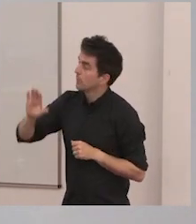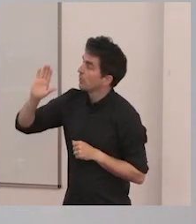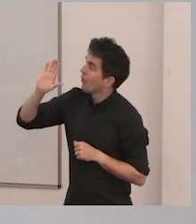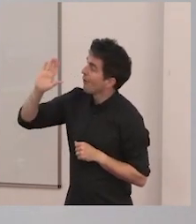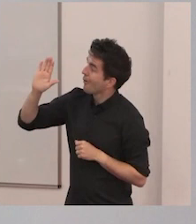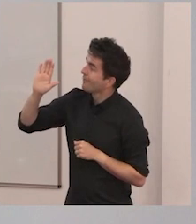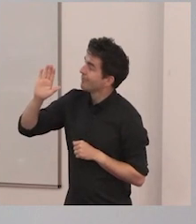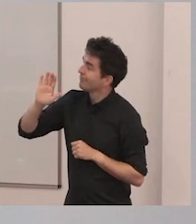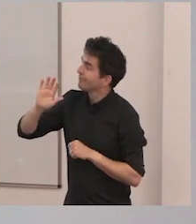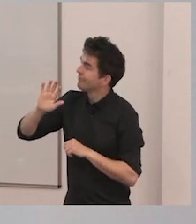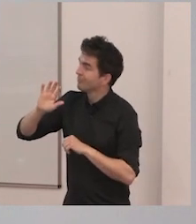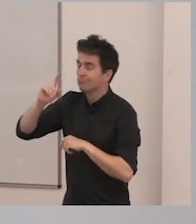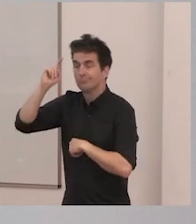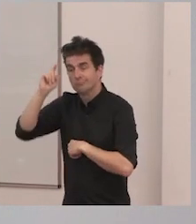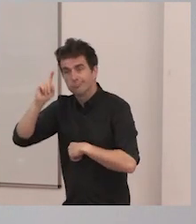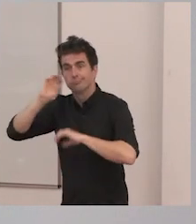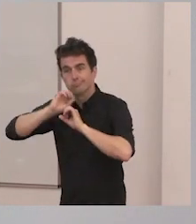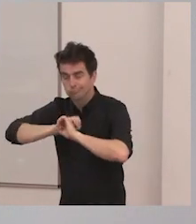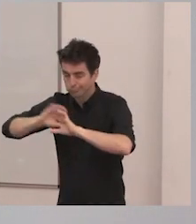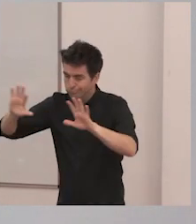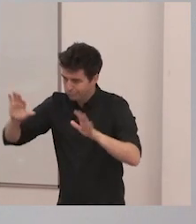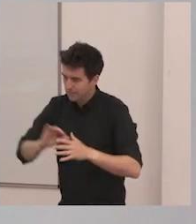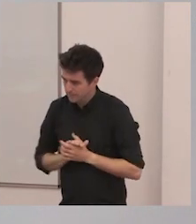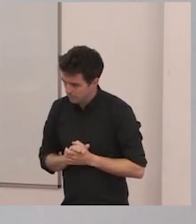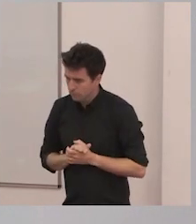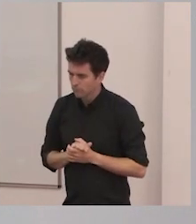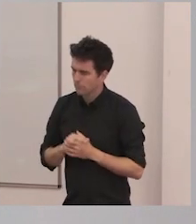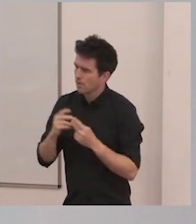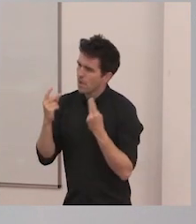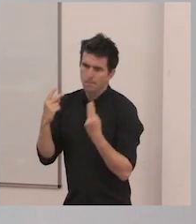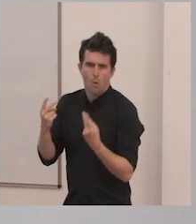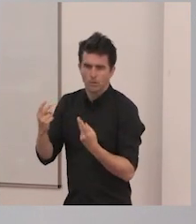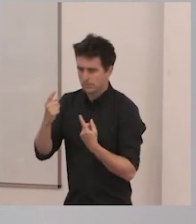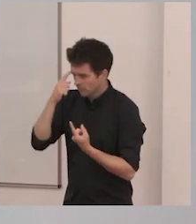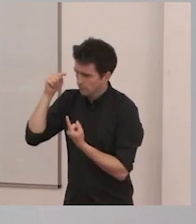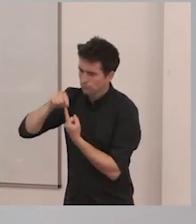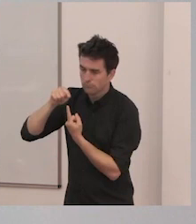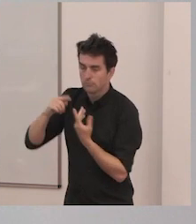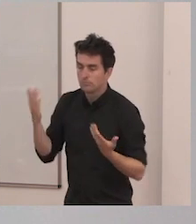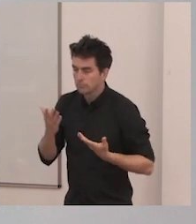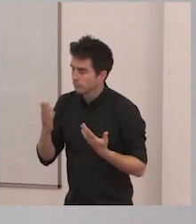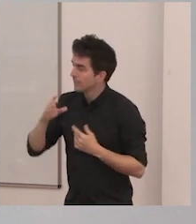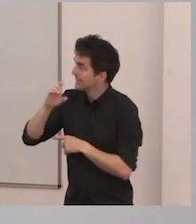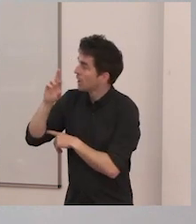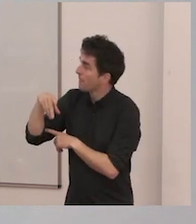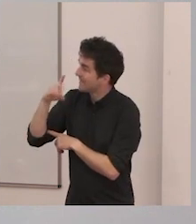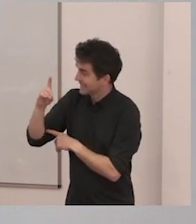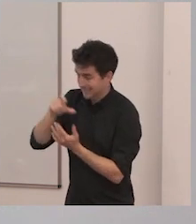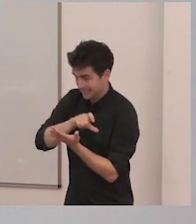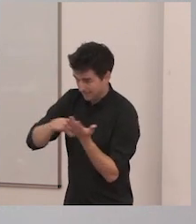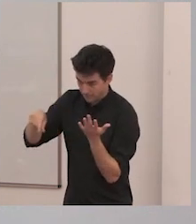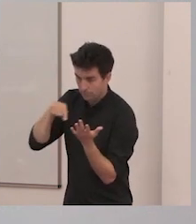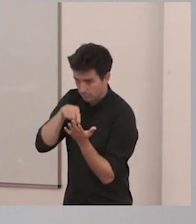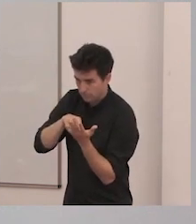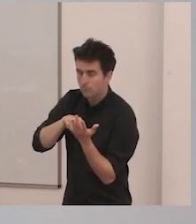important in the CRPD is Article 4.3. There's a general obligation